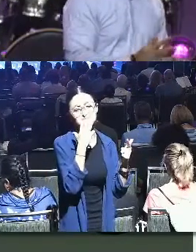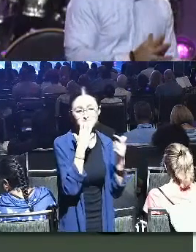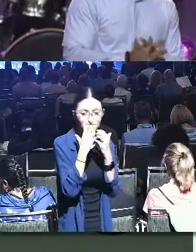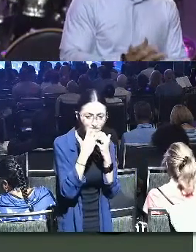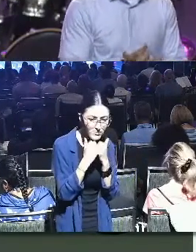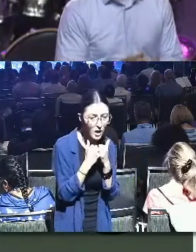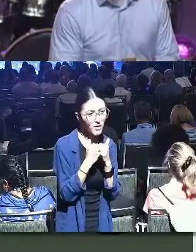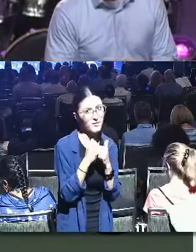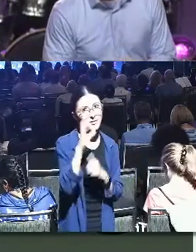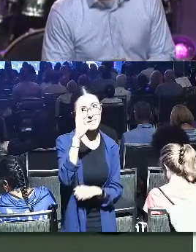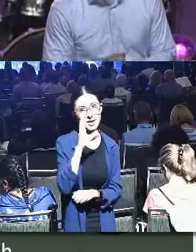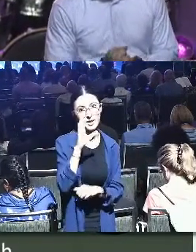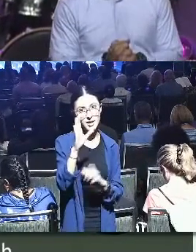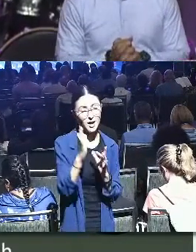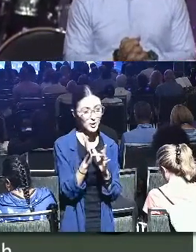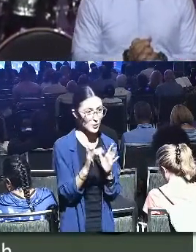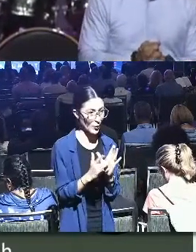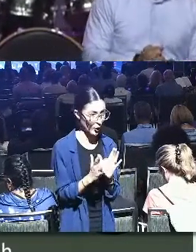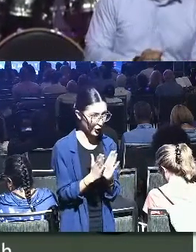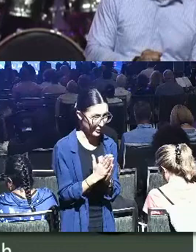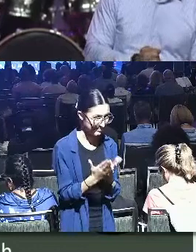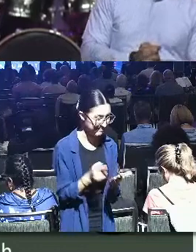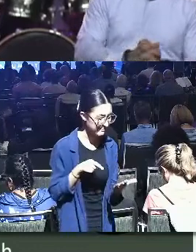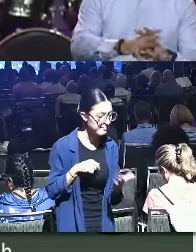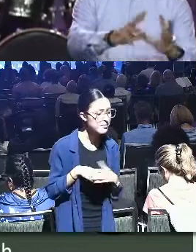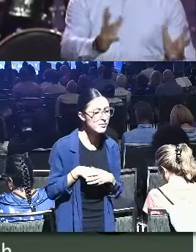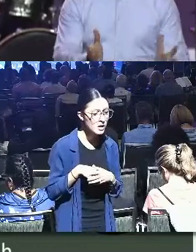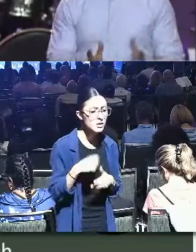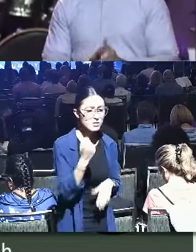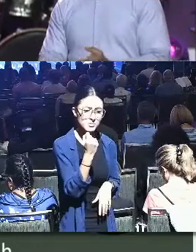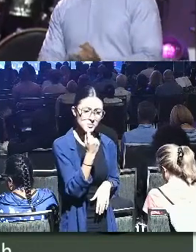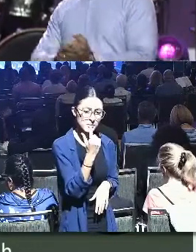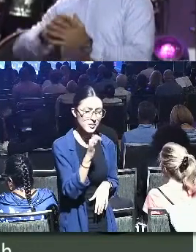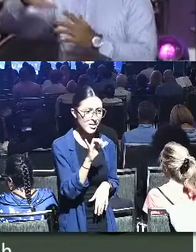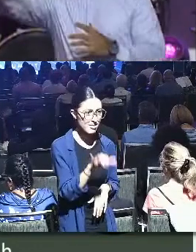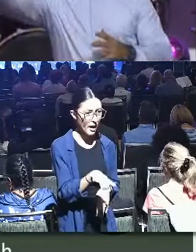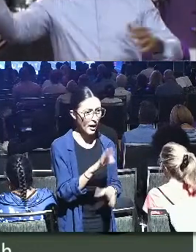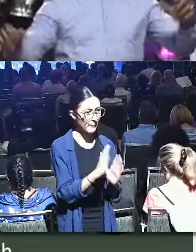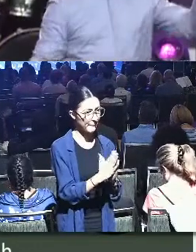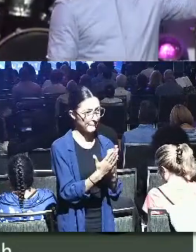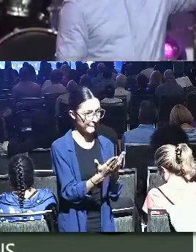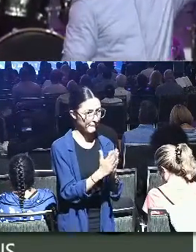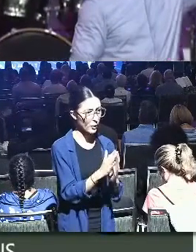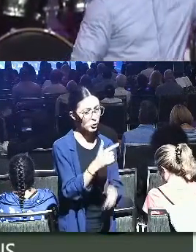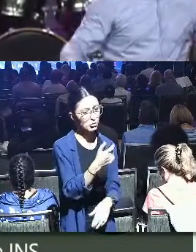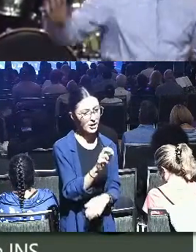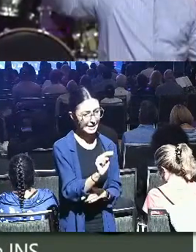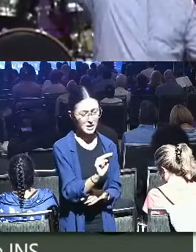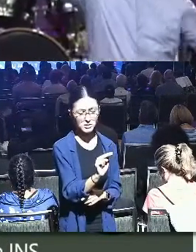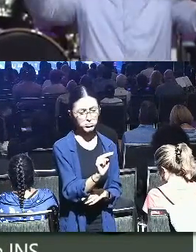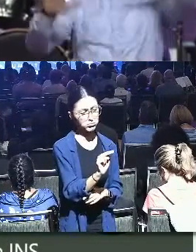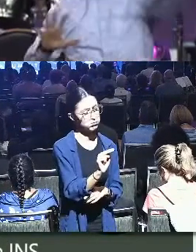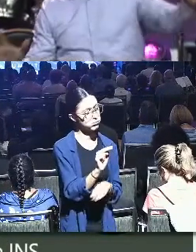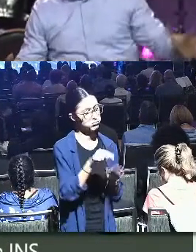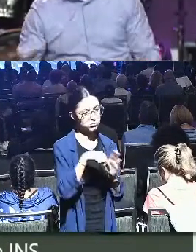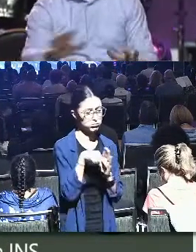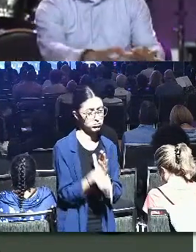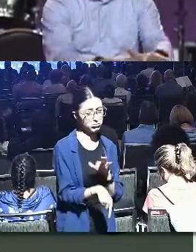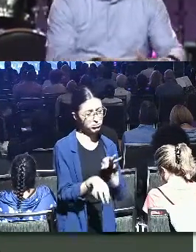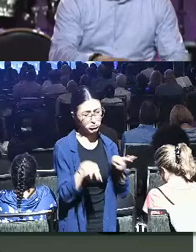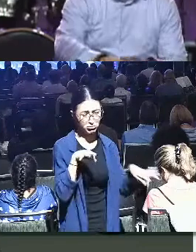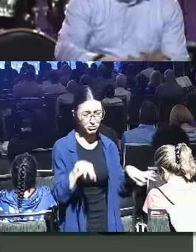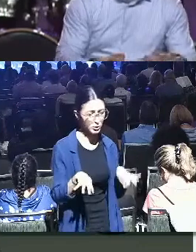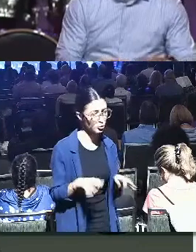and there's no way we have time to explore all of the ins and outs, and many of you have done that. You're listening to podcasts. You're doing all kinds of things to get